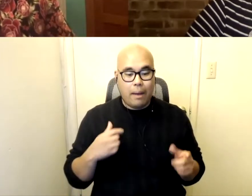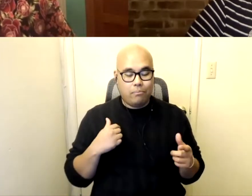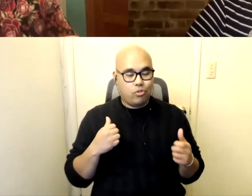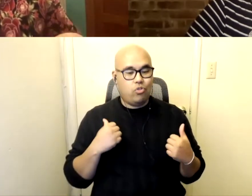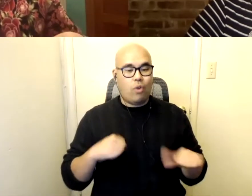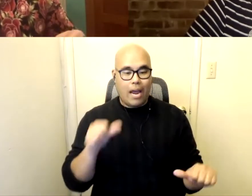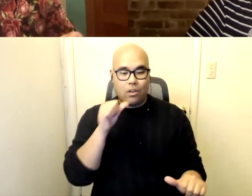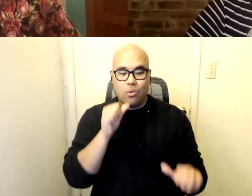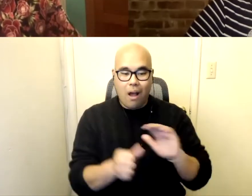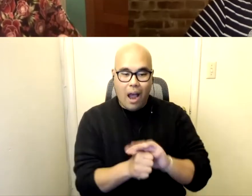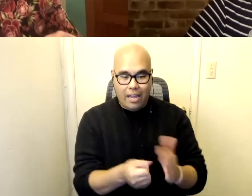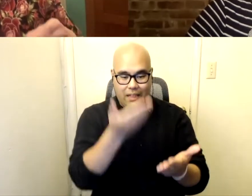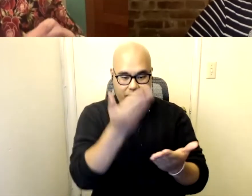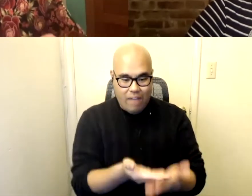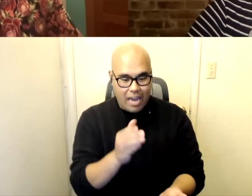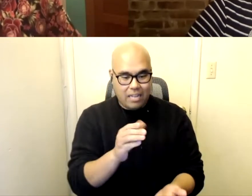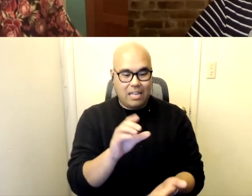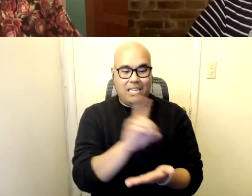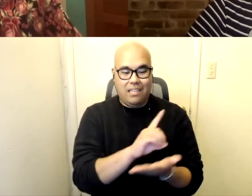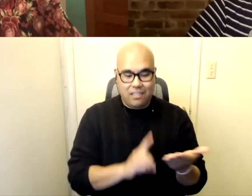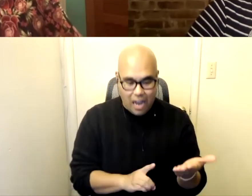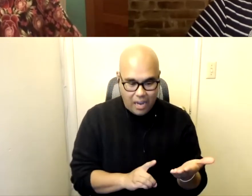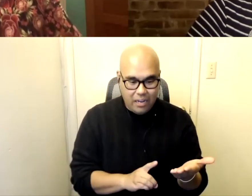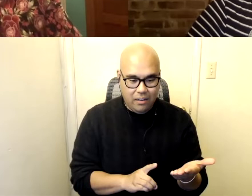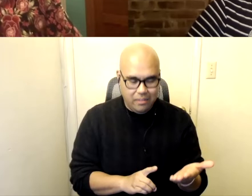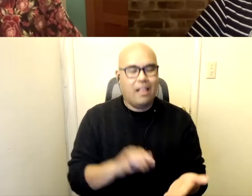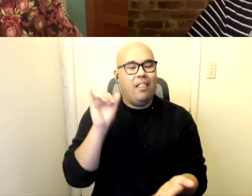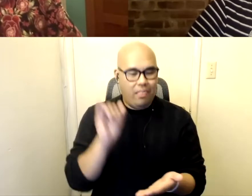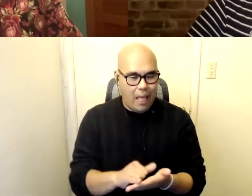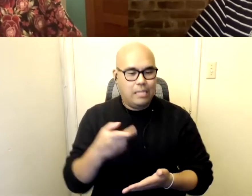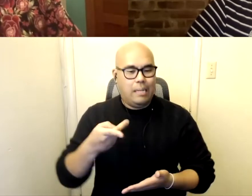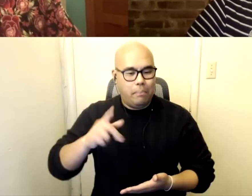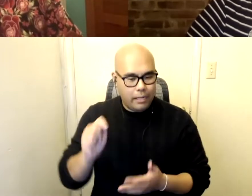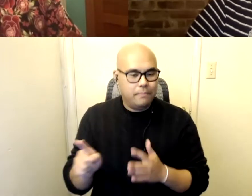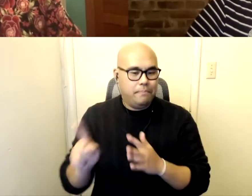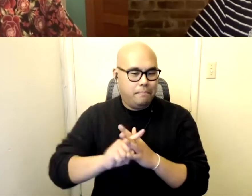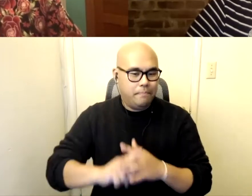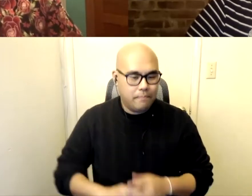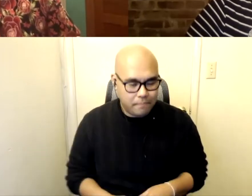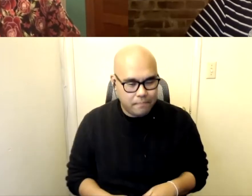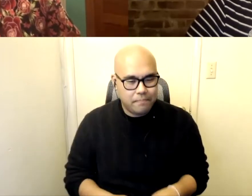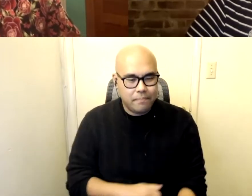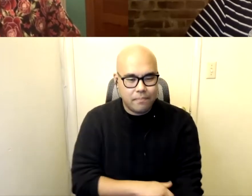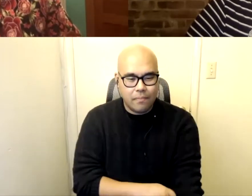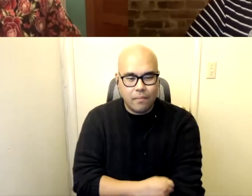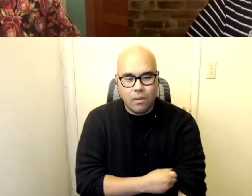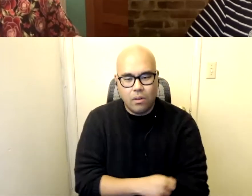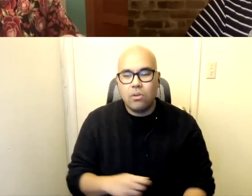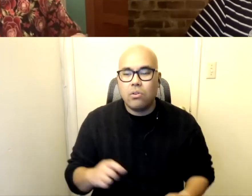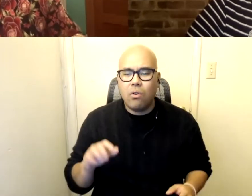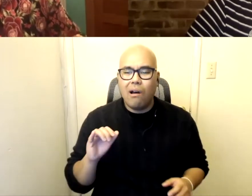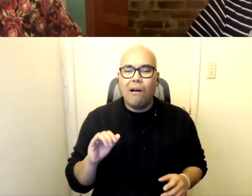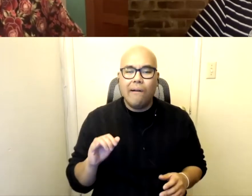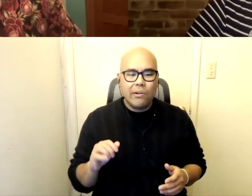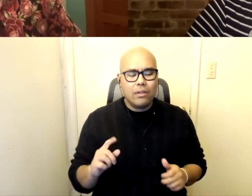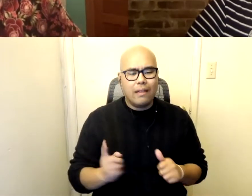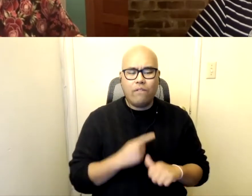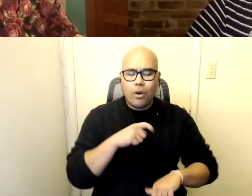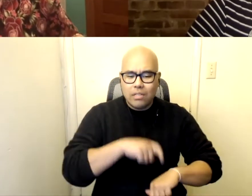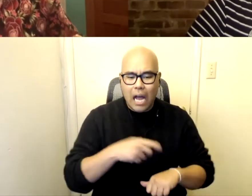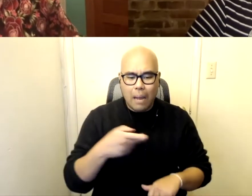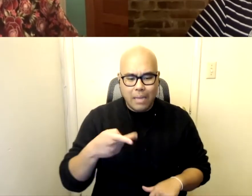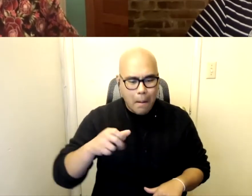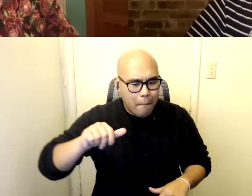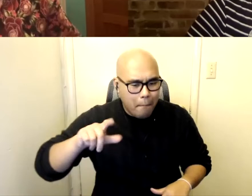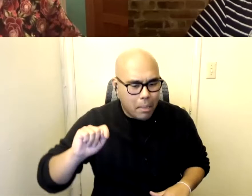the fact that it was designed. So you know, I think that it starts to feel, I think the first time the plot